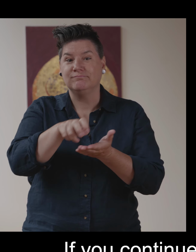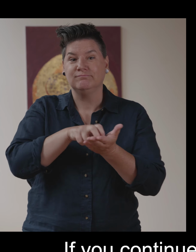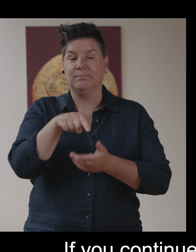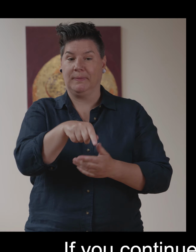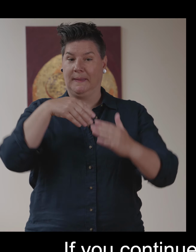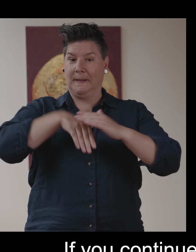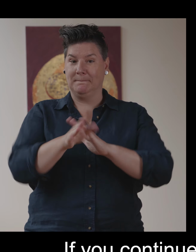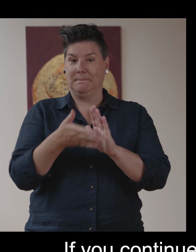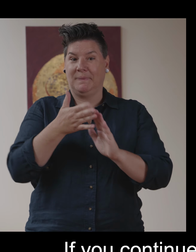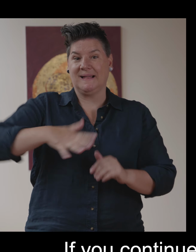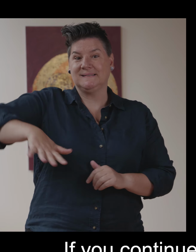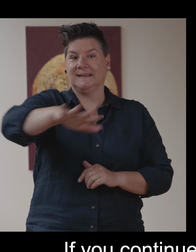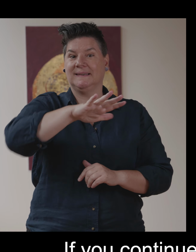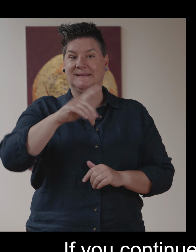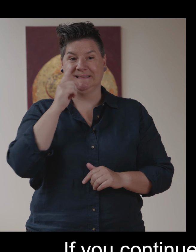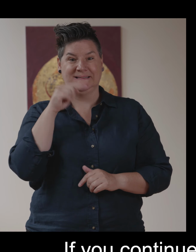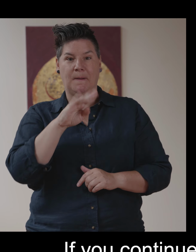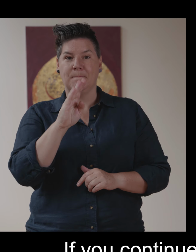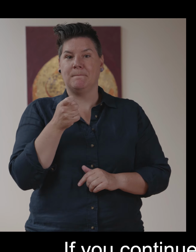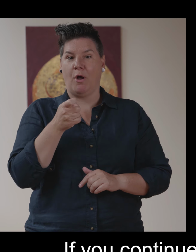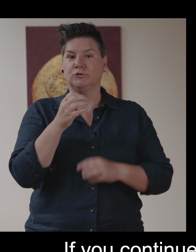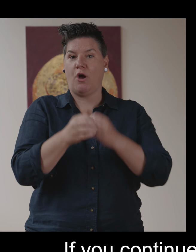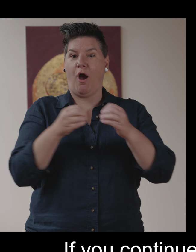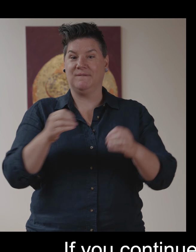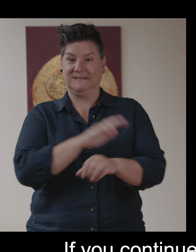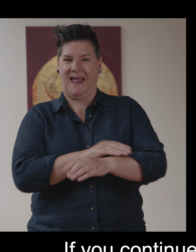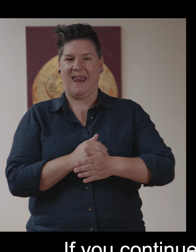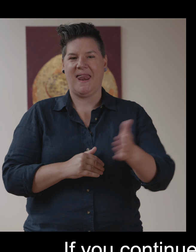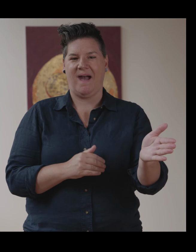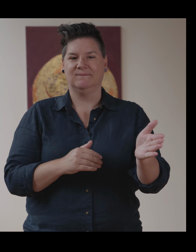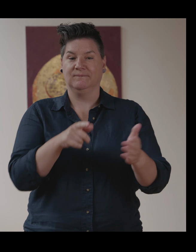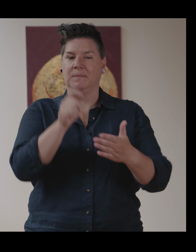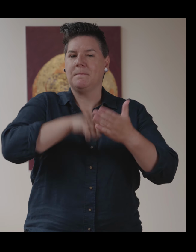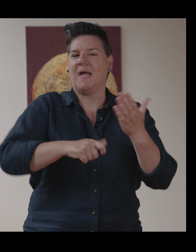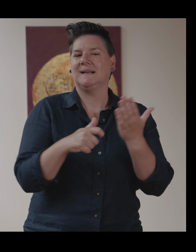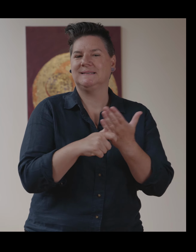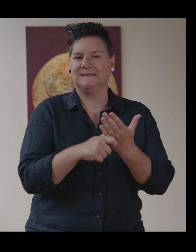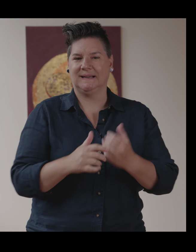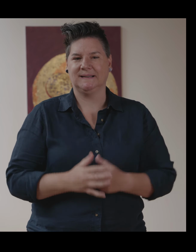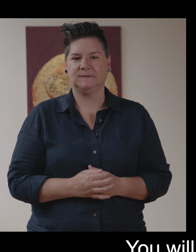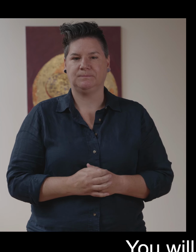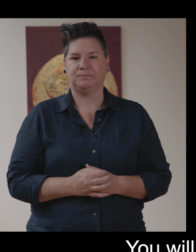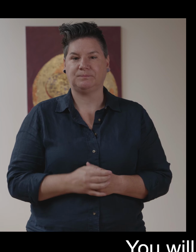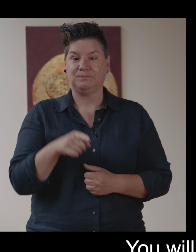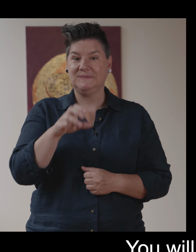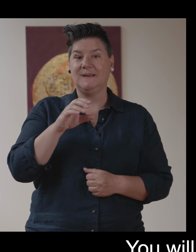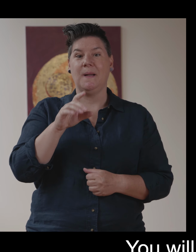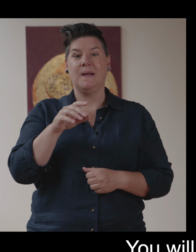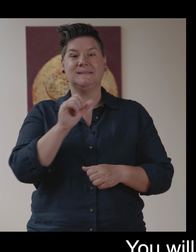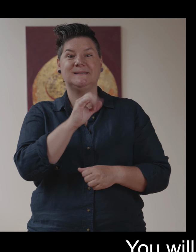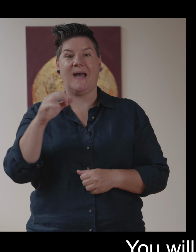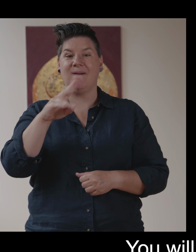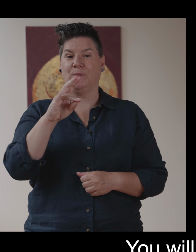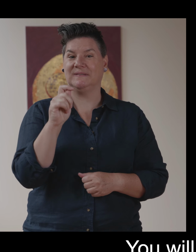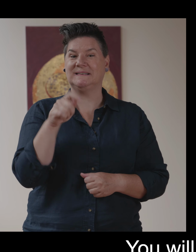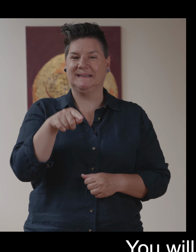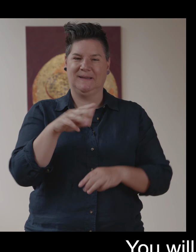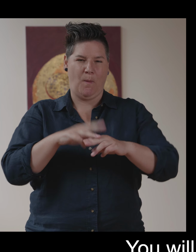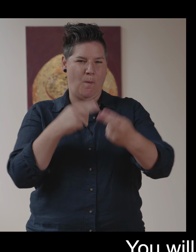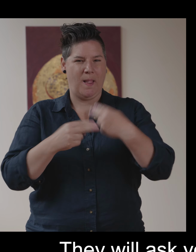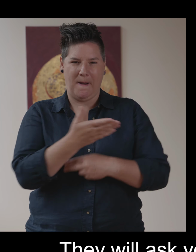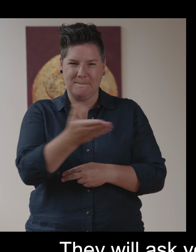If you continue down the hallway into the building you will find the box office on the left hand side where you can also buy a ticket. You will be welcomed by a member